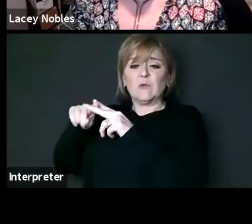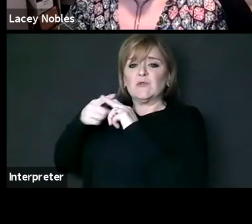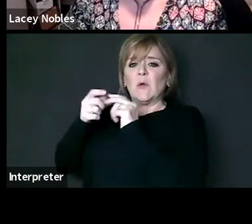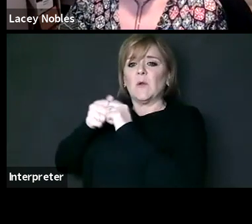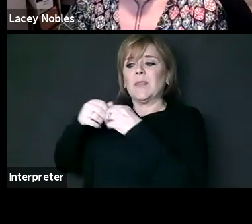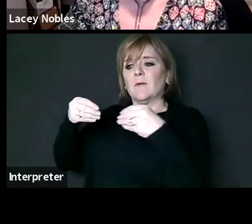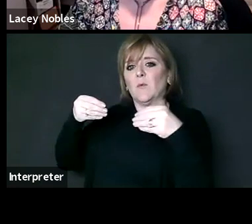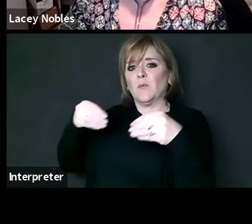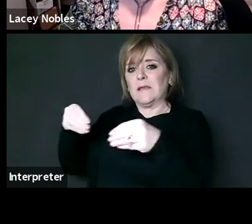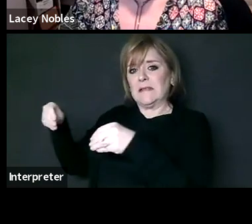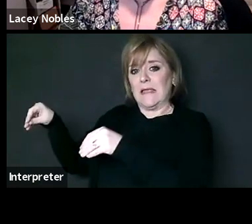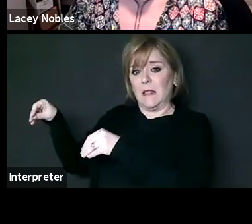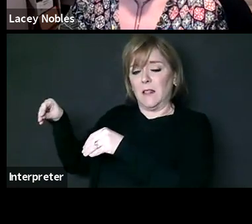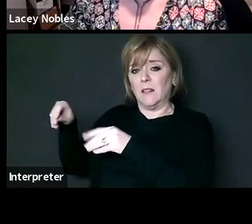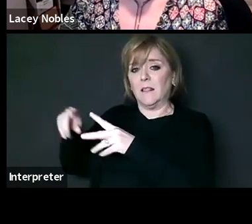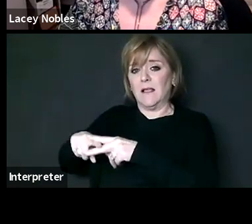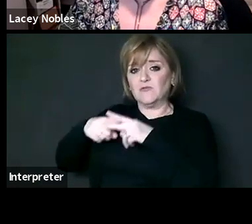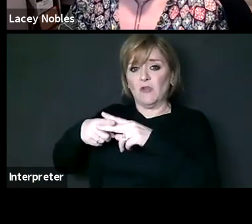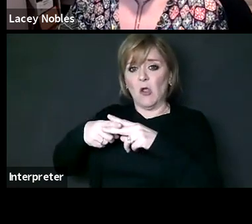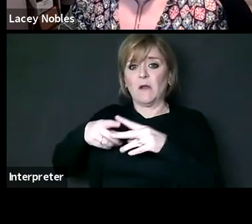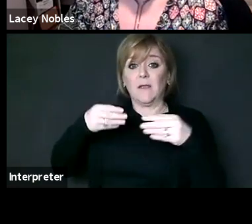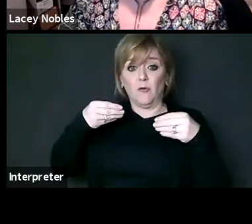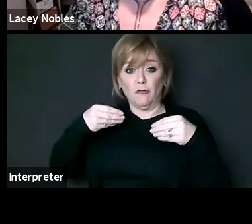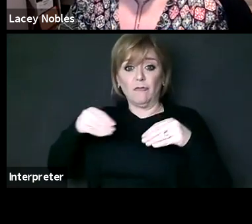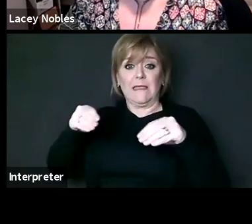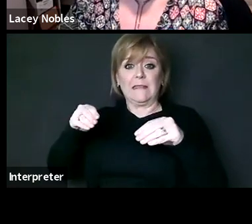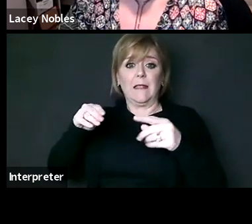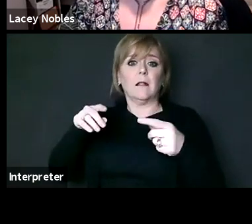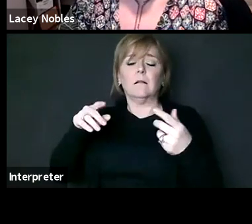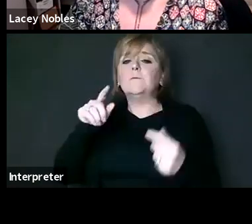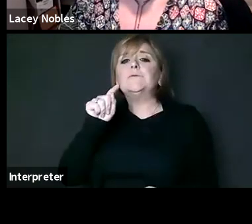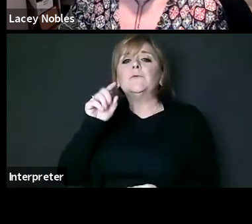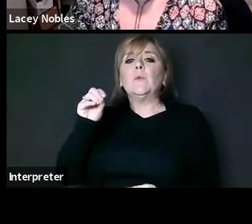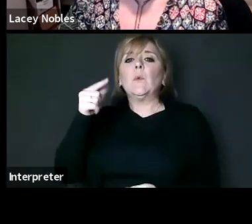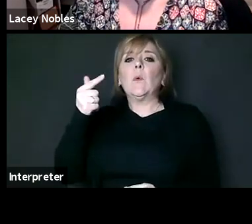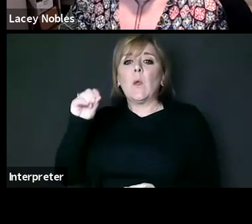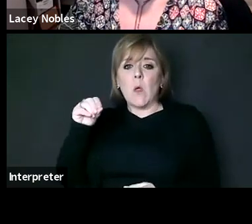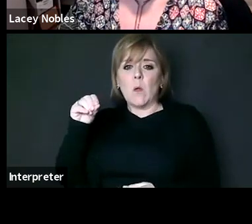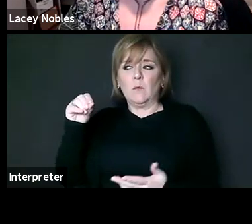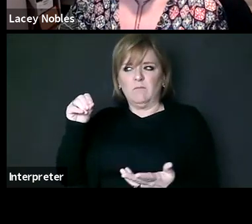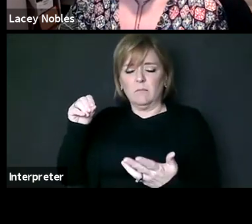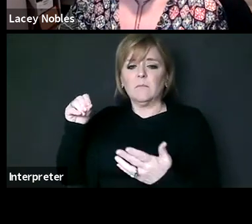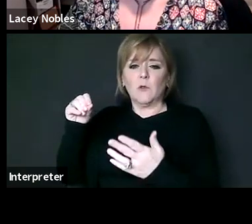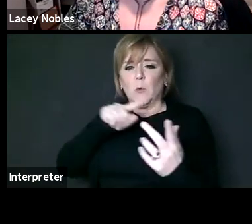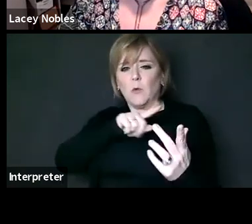and implementing retail to go. So I was just wondering how that will look at a Lubbock standpoint.